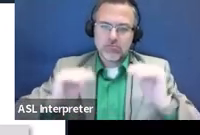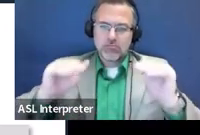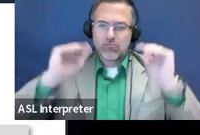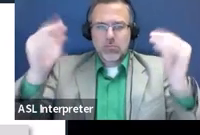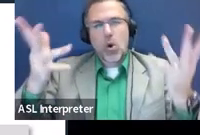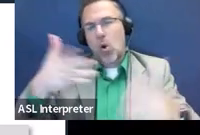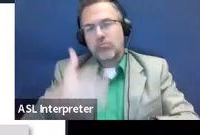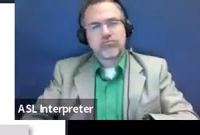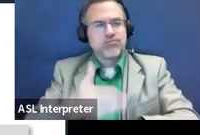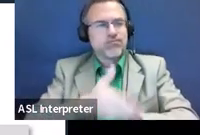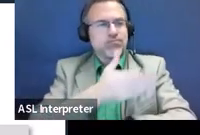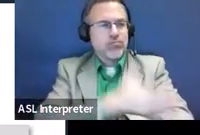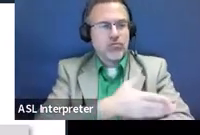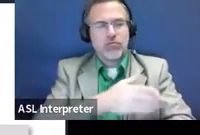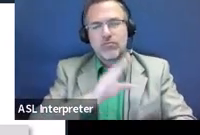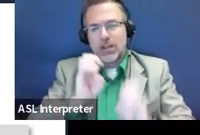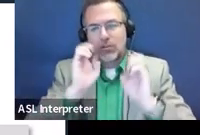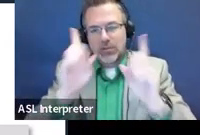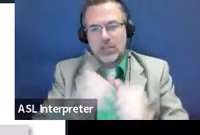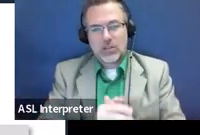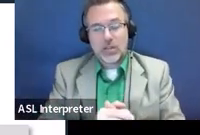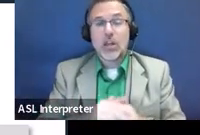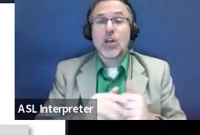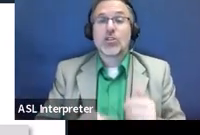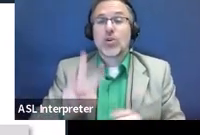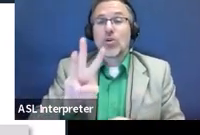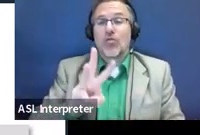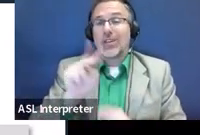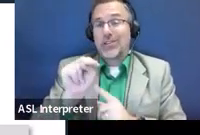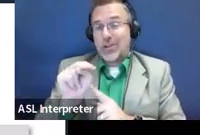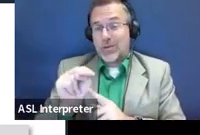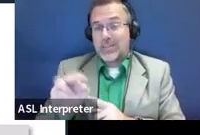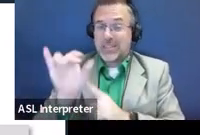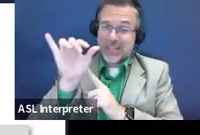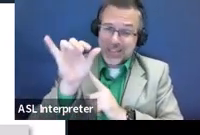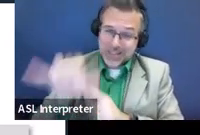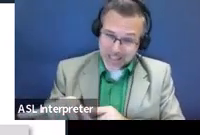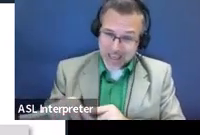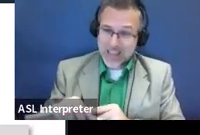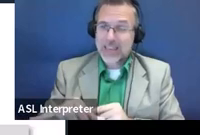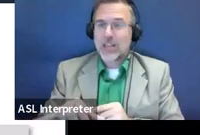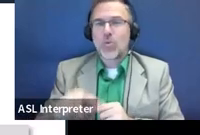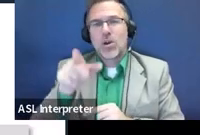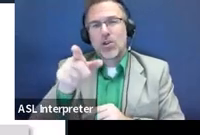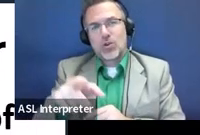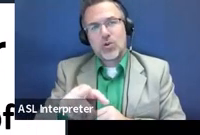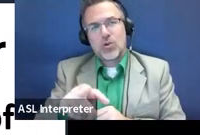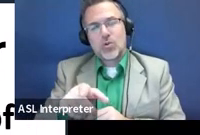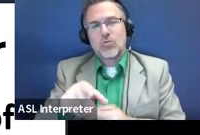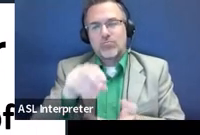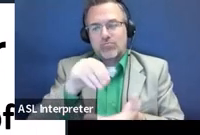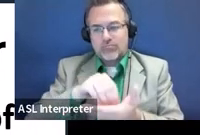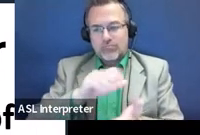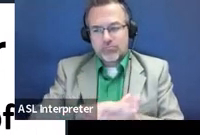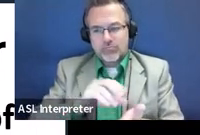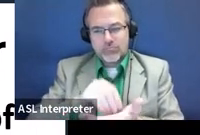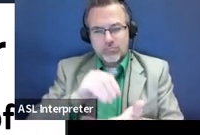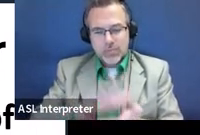circumstances. So the written notice is your vehicle of where you're really documenting all of